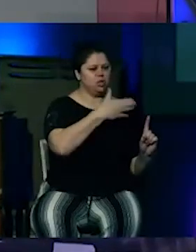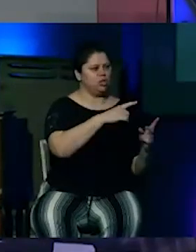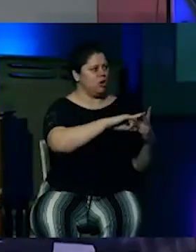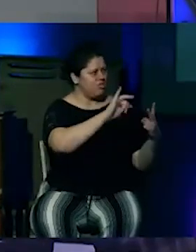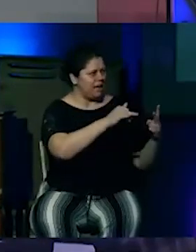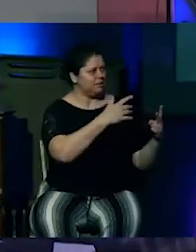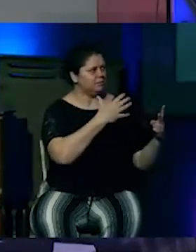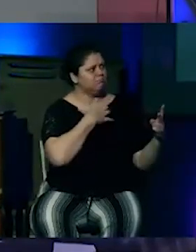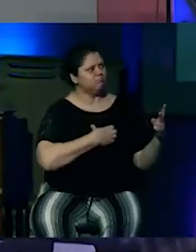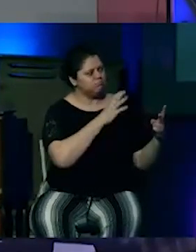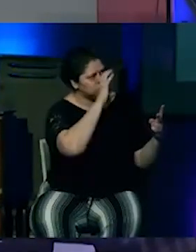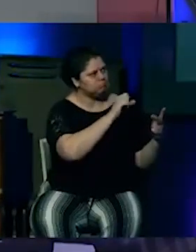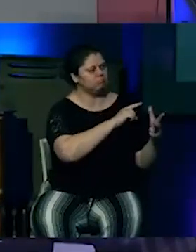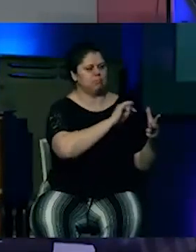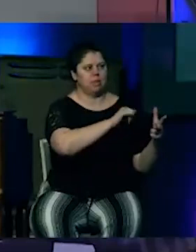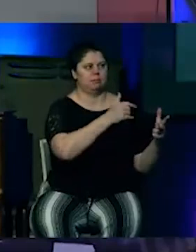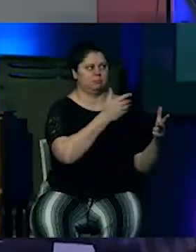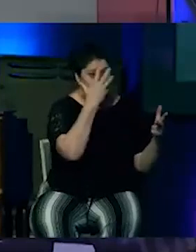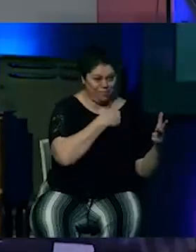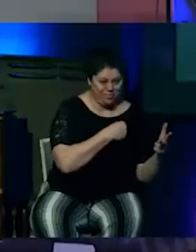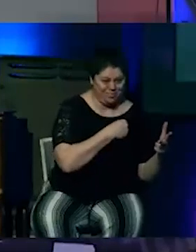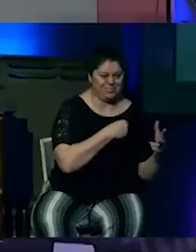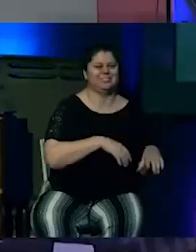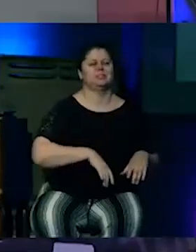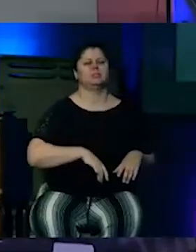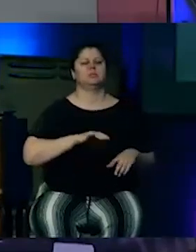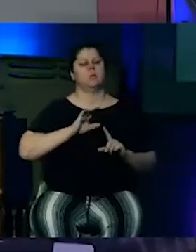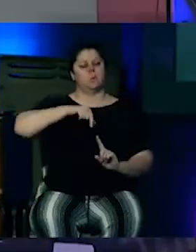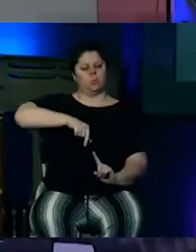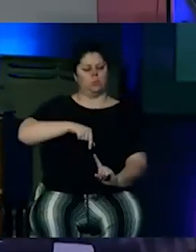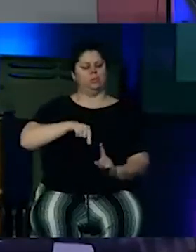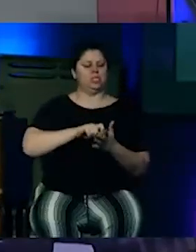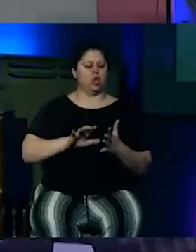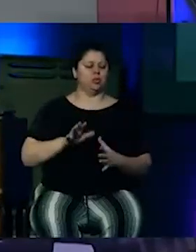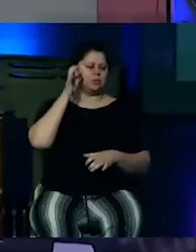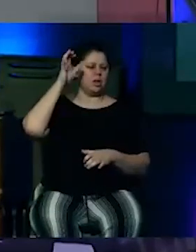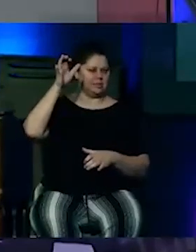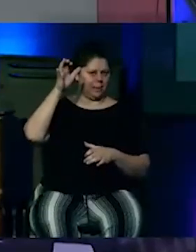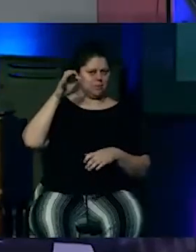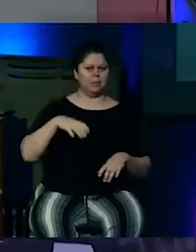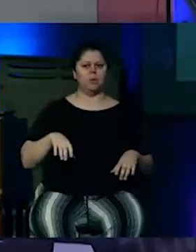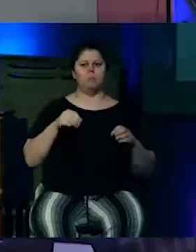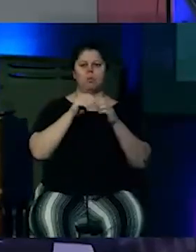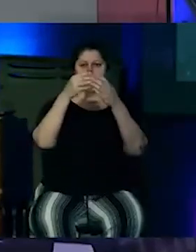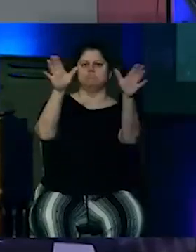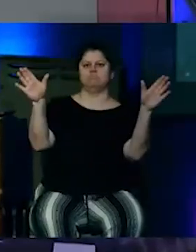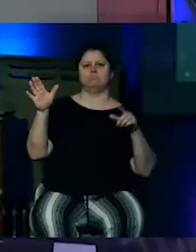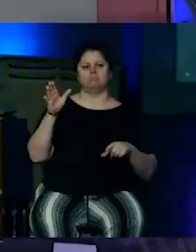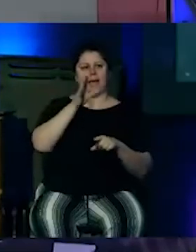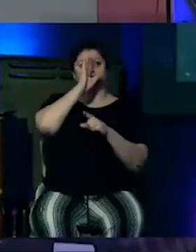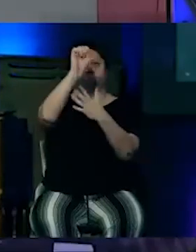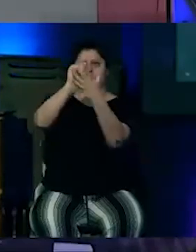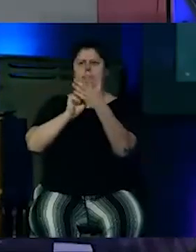beautiful. And so I decided to take her concept about kind of more mainstream, like, you know, heterosexual